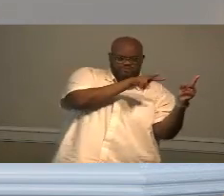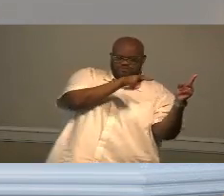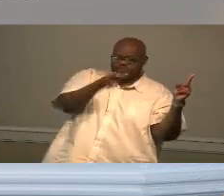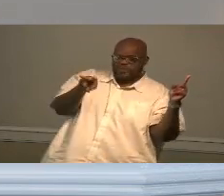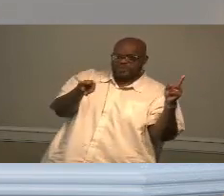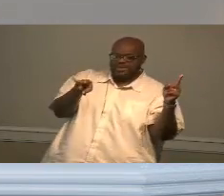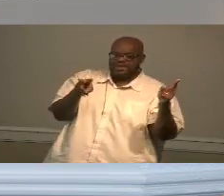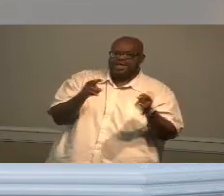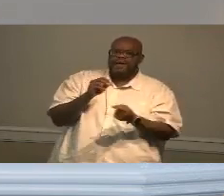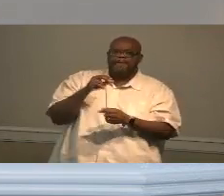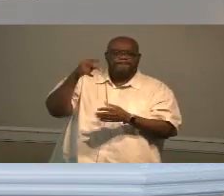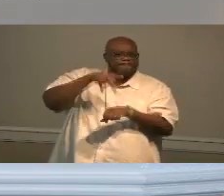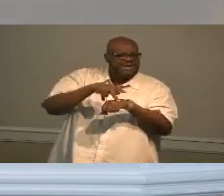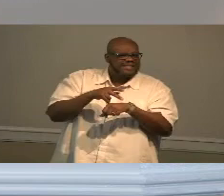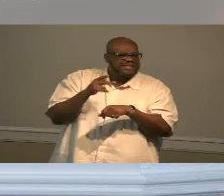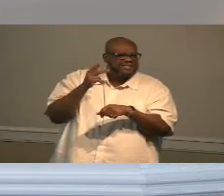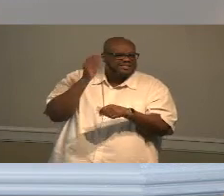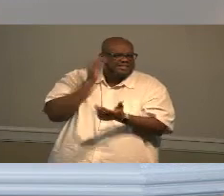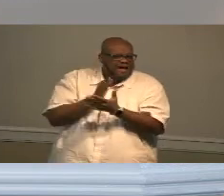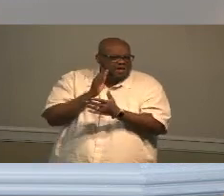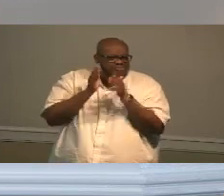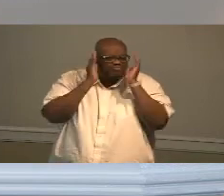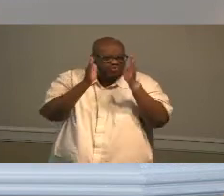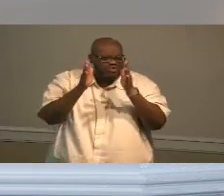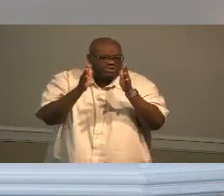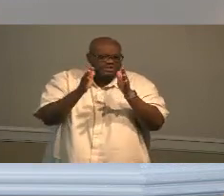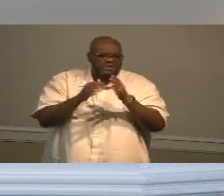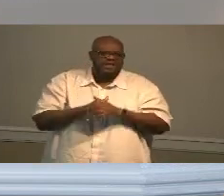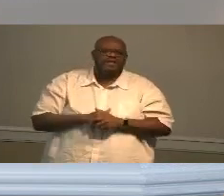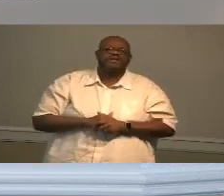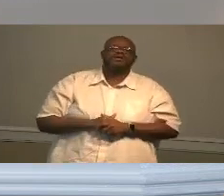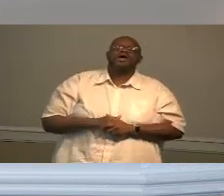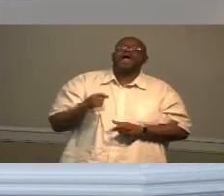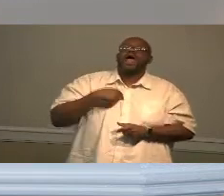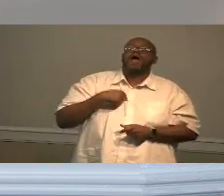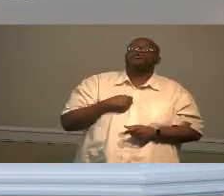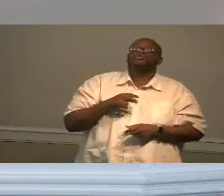I want to share with you this illustration. I was just reading it.